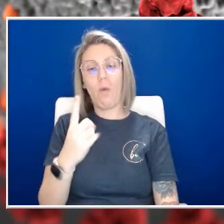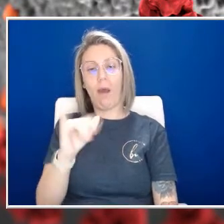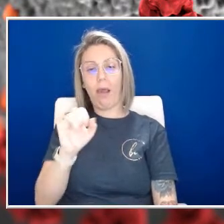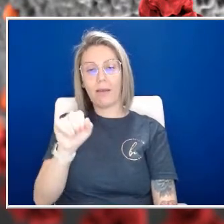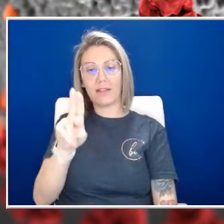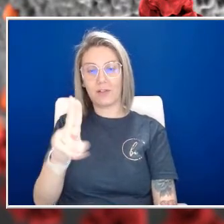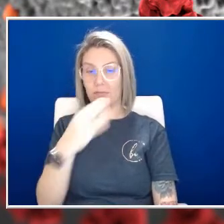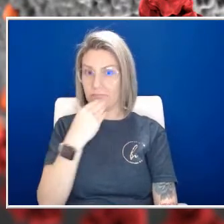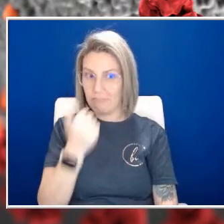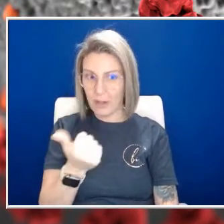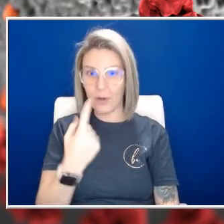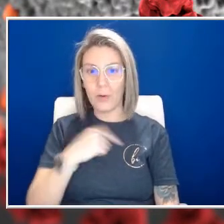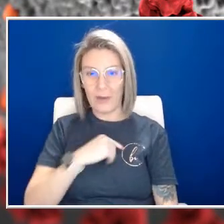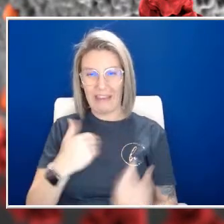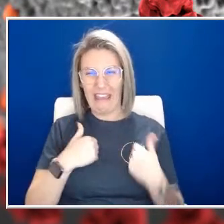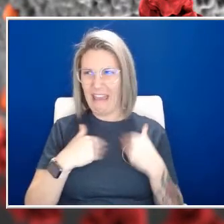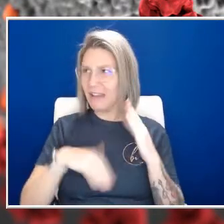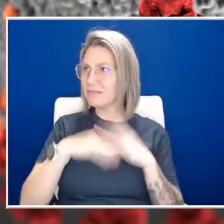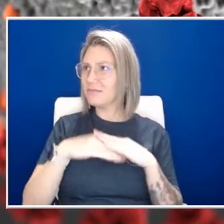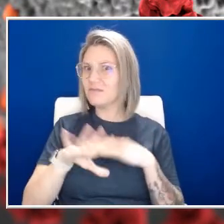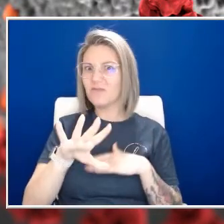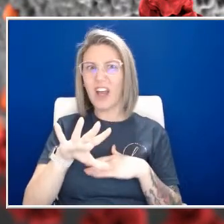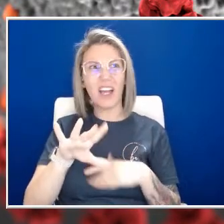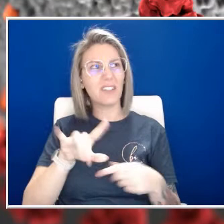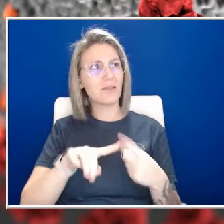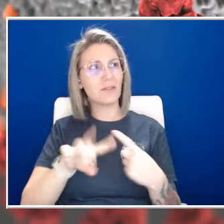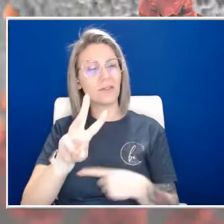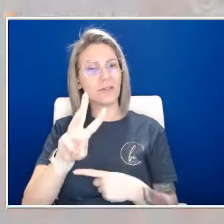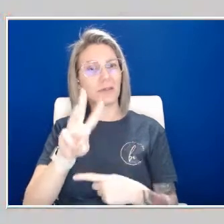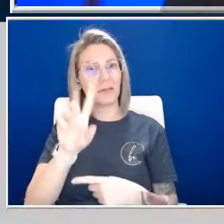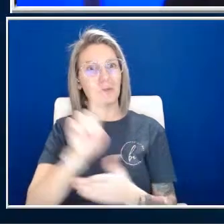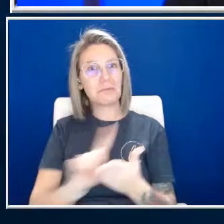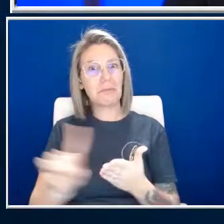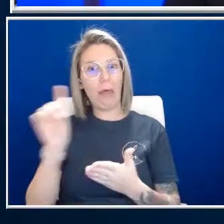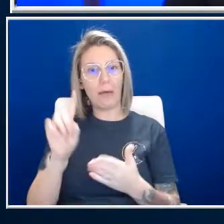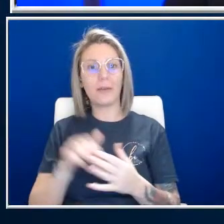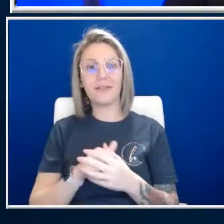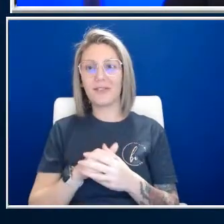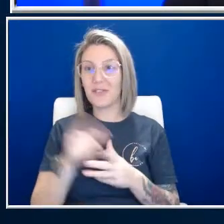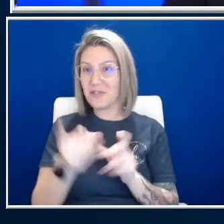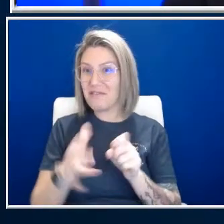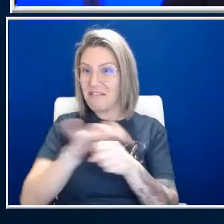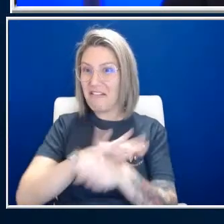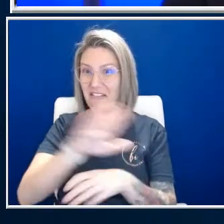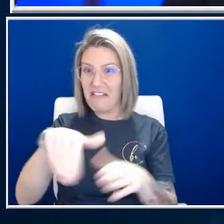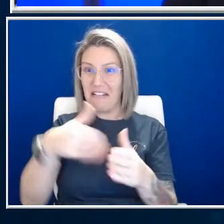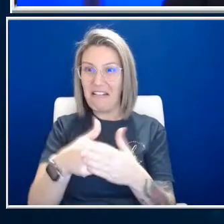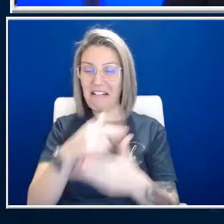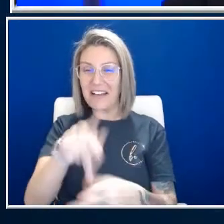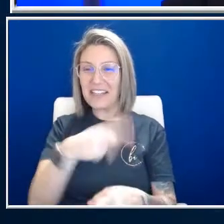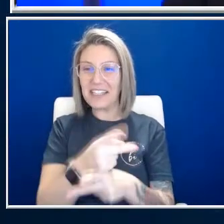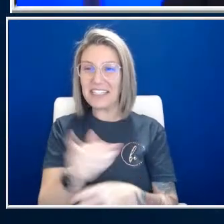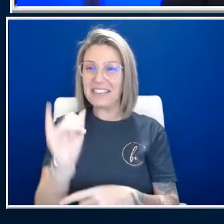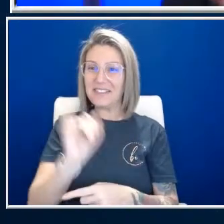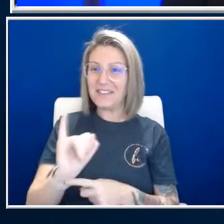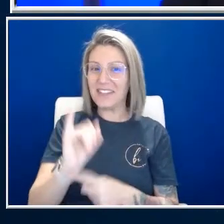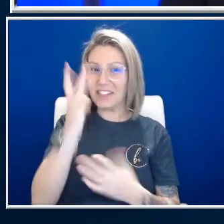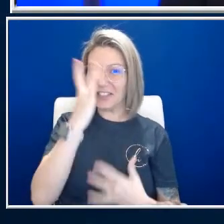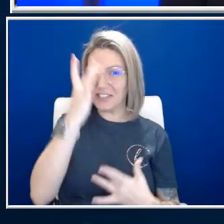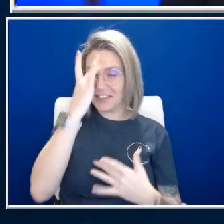had up to 5 or 6, I think, about a week ago. So. All right, so you cover all kinds of infectious diseases. Yeah. There's a new CDC update